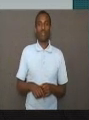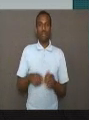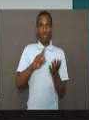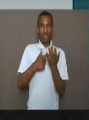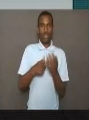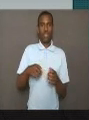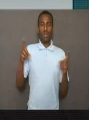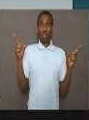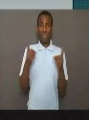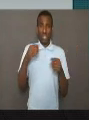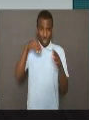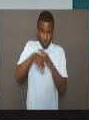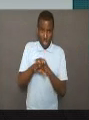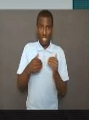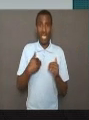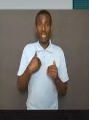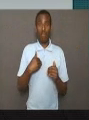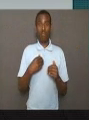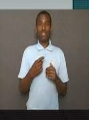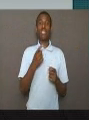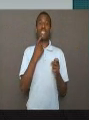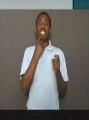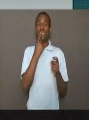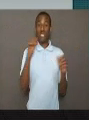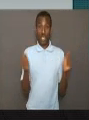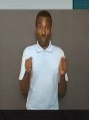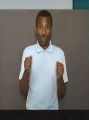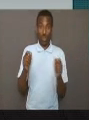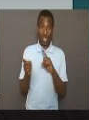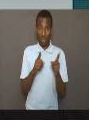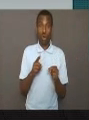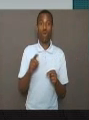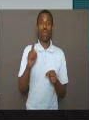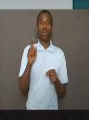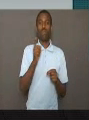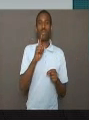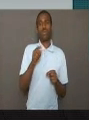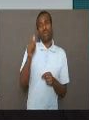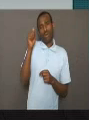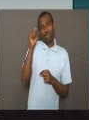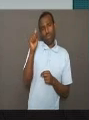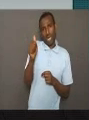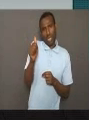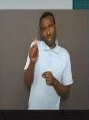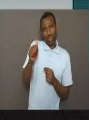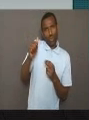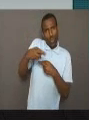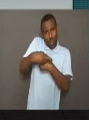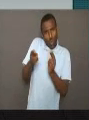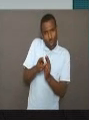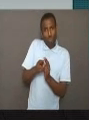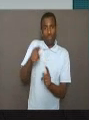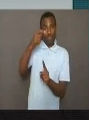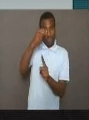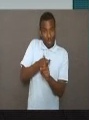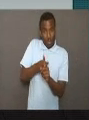itself is also a system within its own room temperature